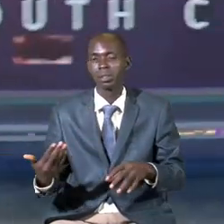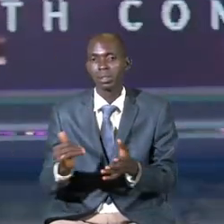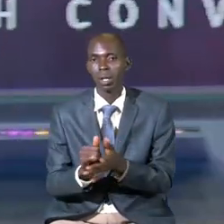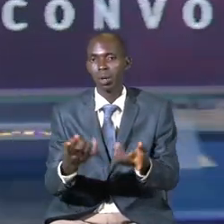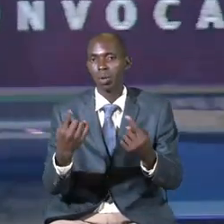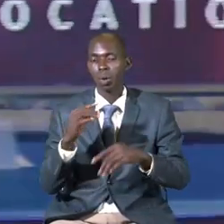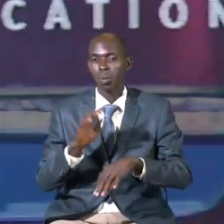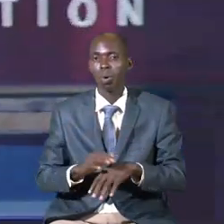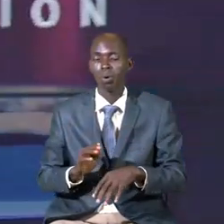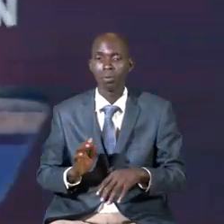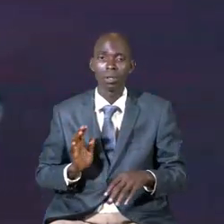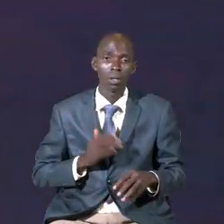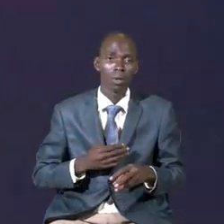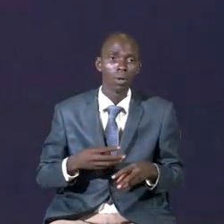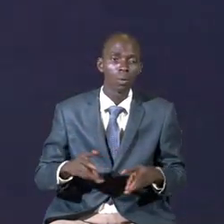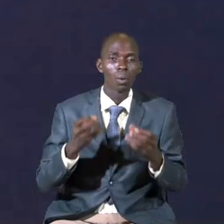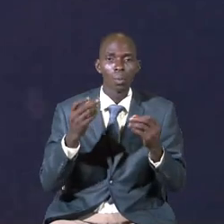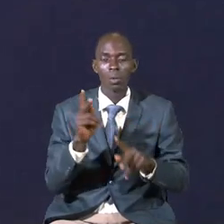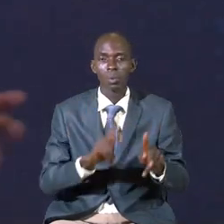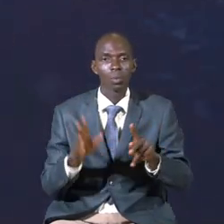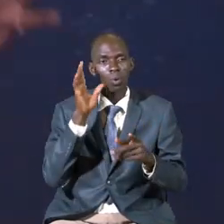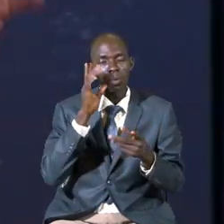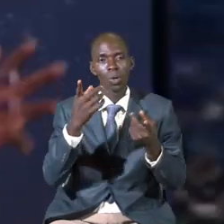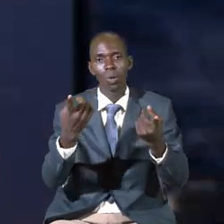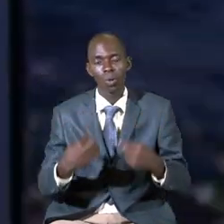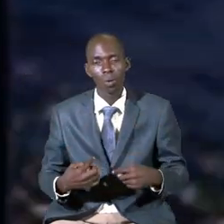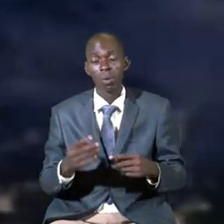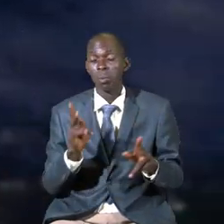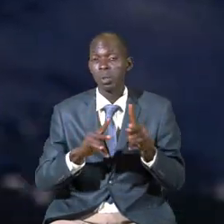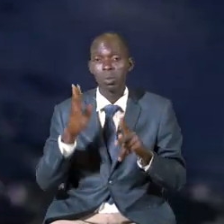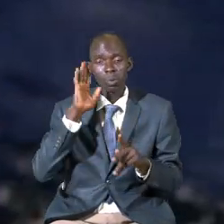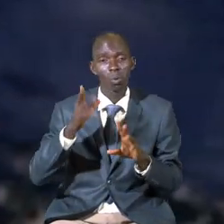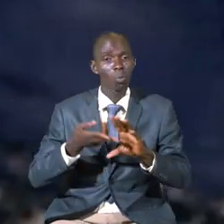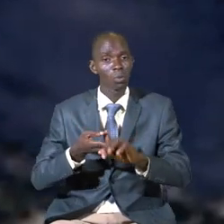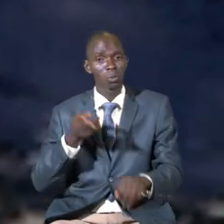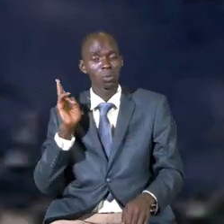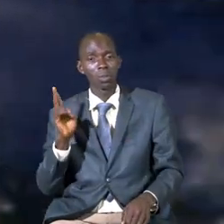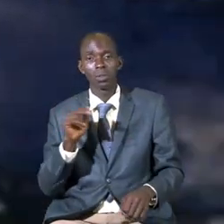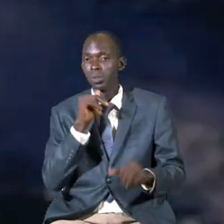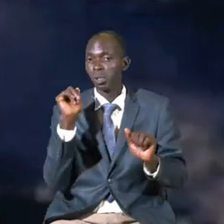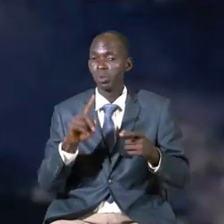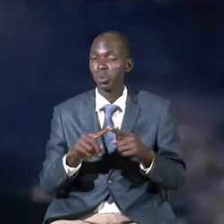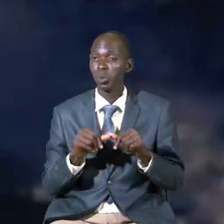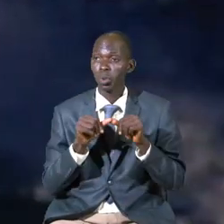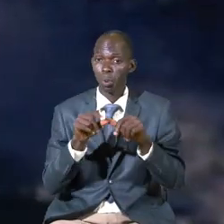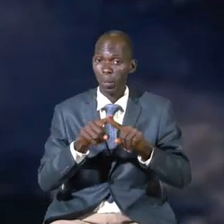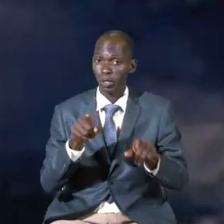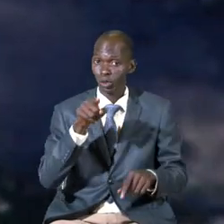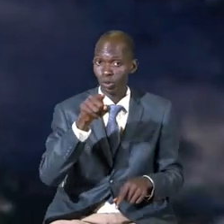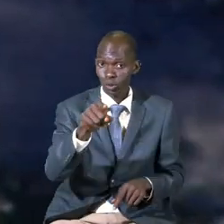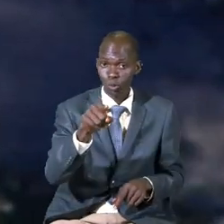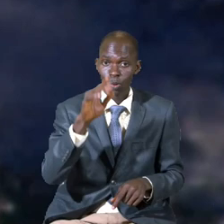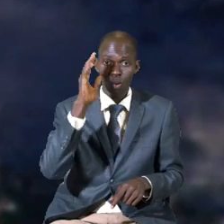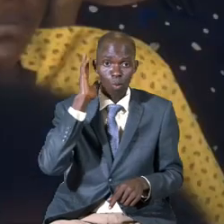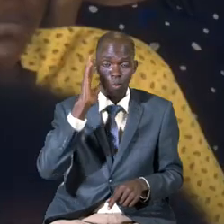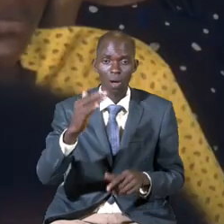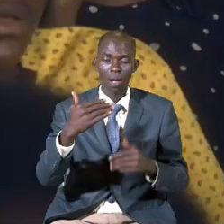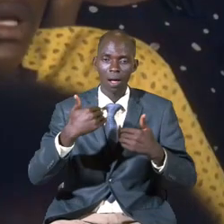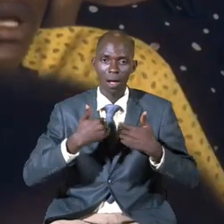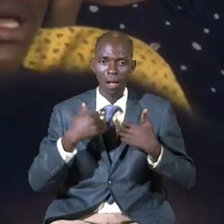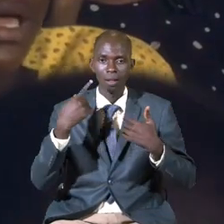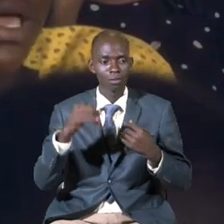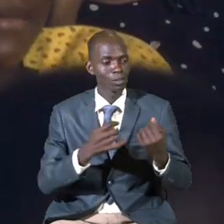people will come out and drop out and they will not continue but you will have the courage